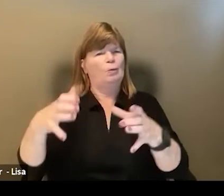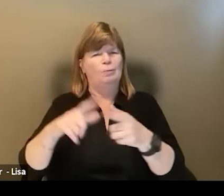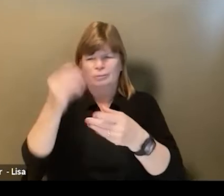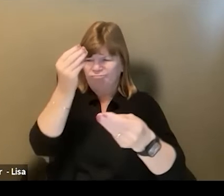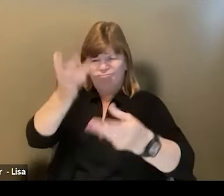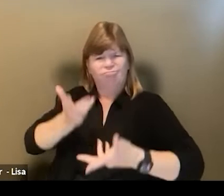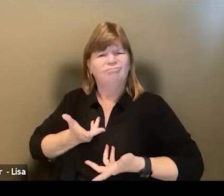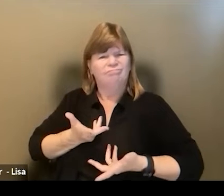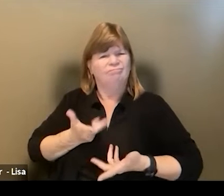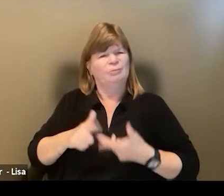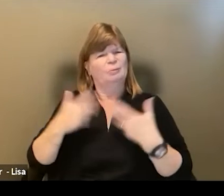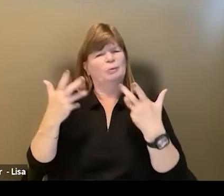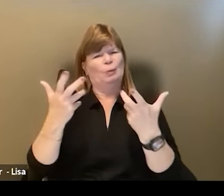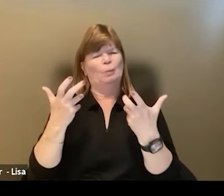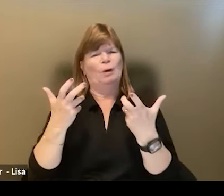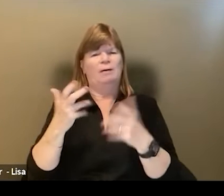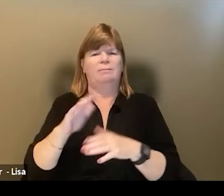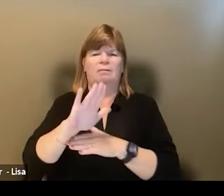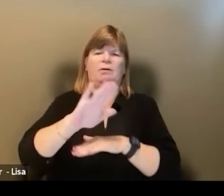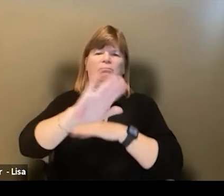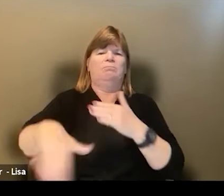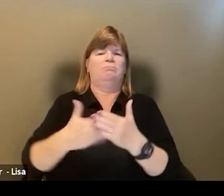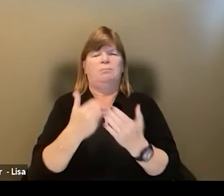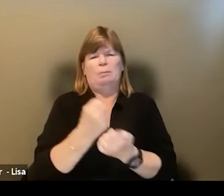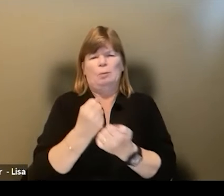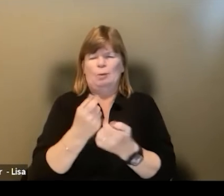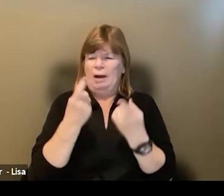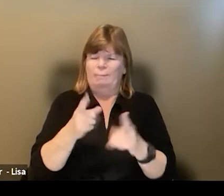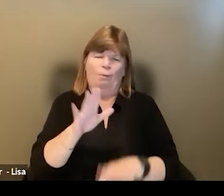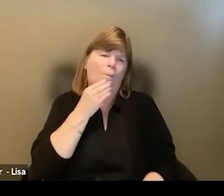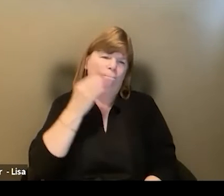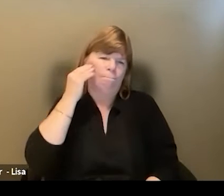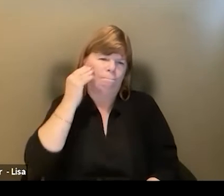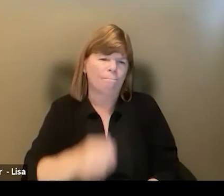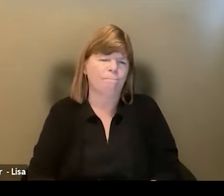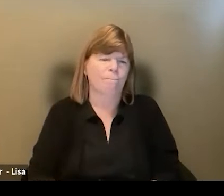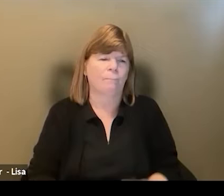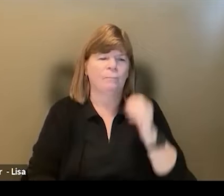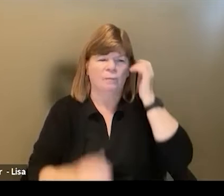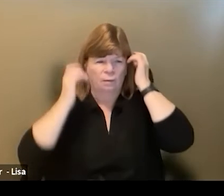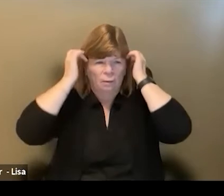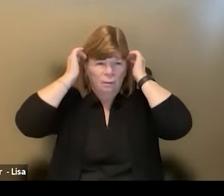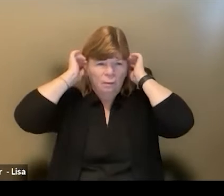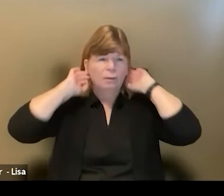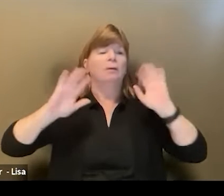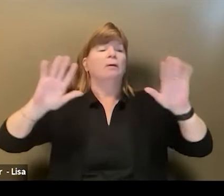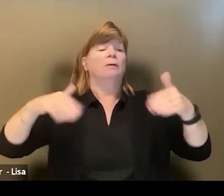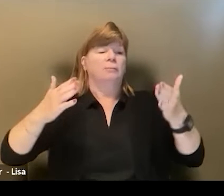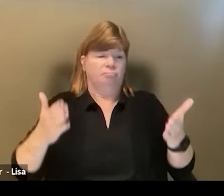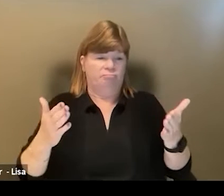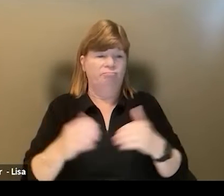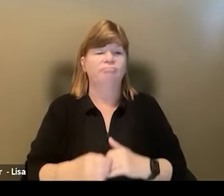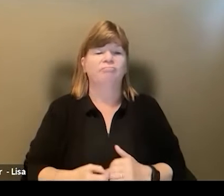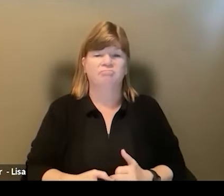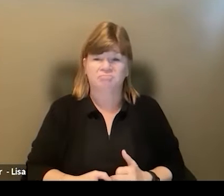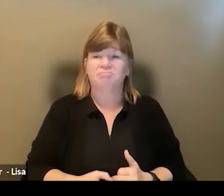really expressing a desire to want to receive their supports at home. In thinking about this, we have been